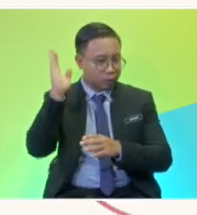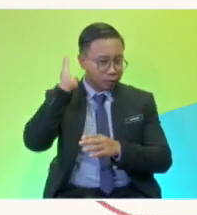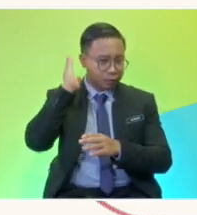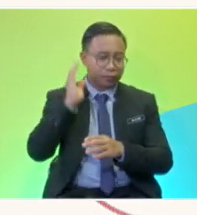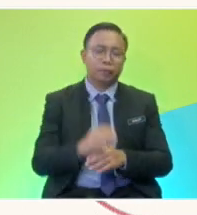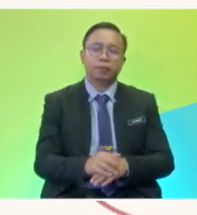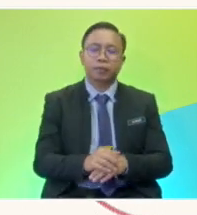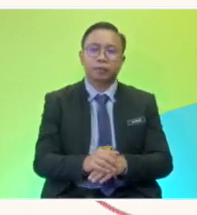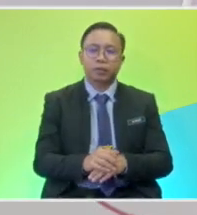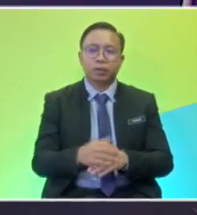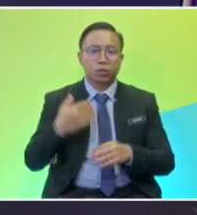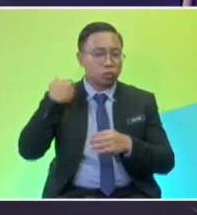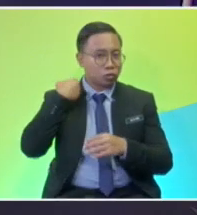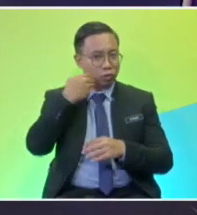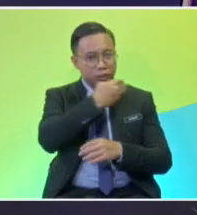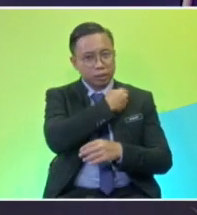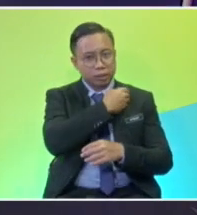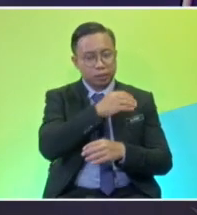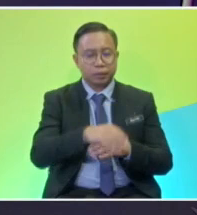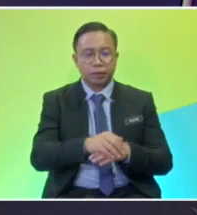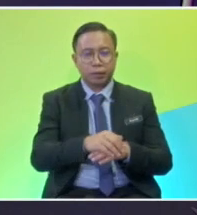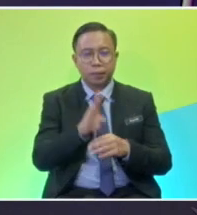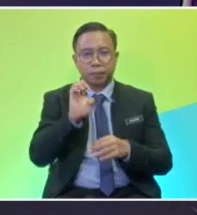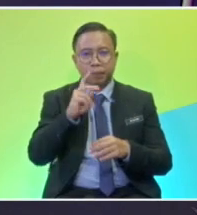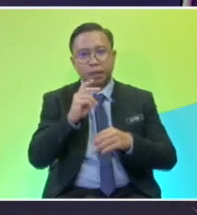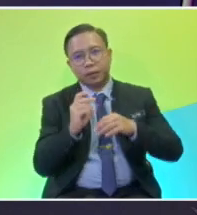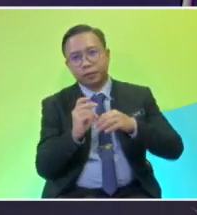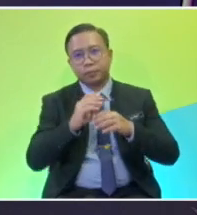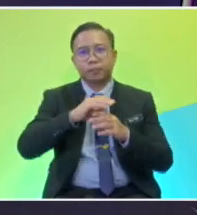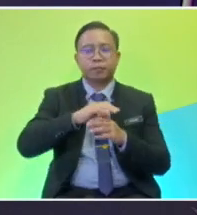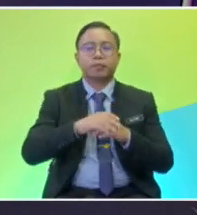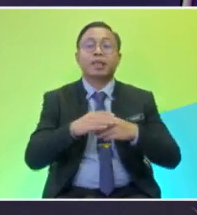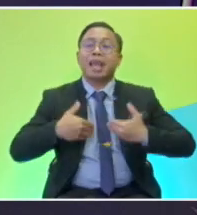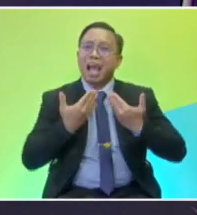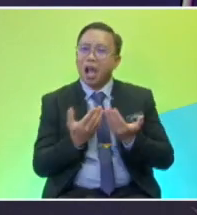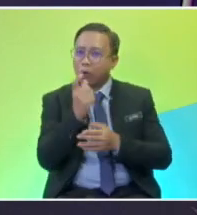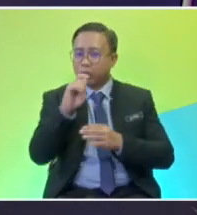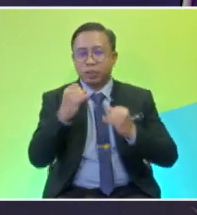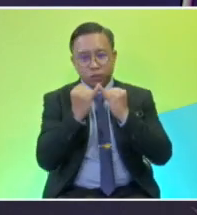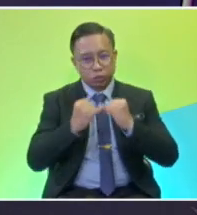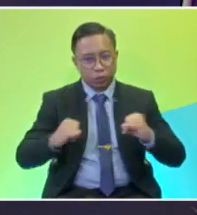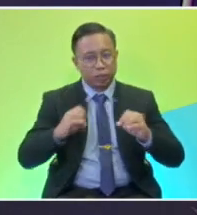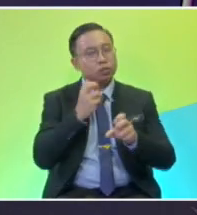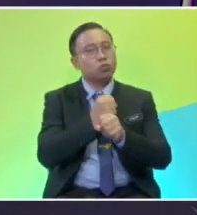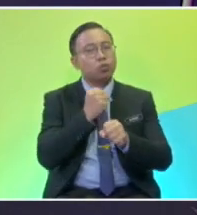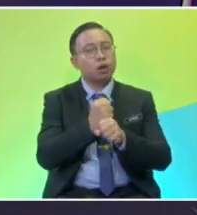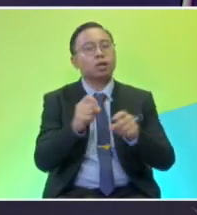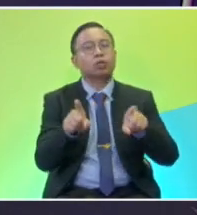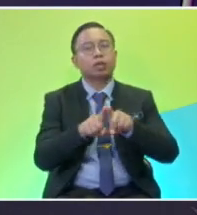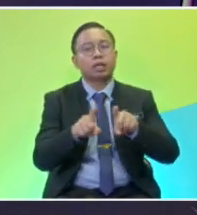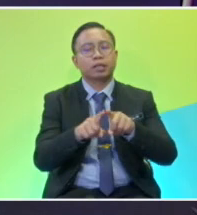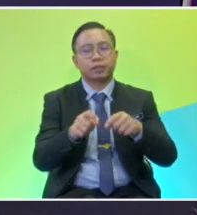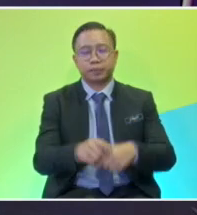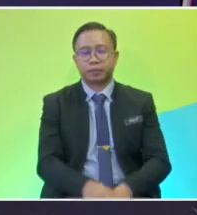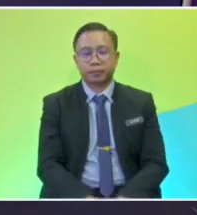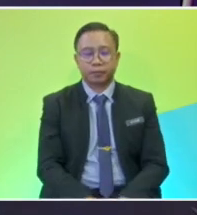even your shoulder, you want to bend or your body. So that's how the joints. So the joints work together.